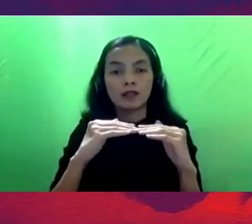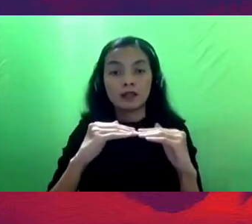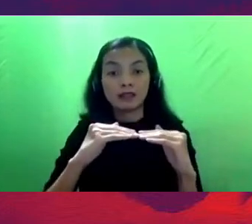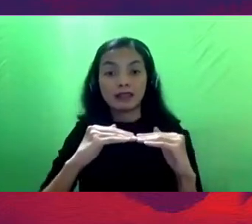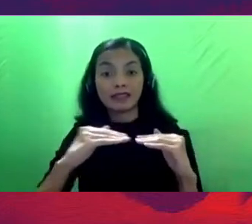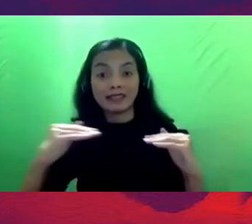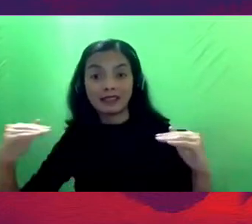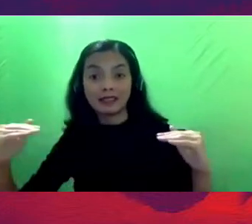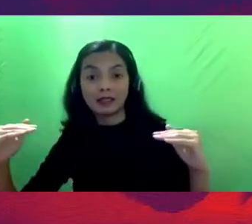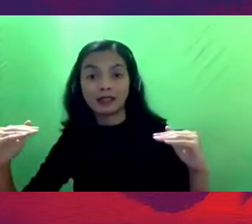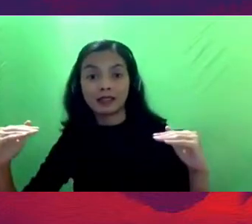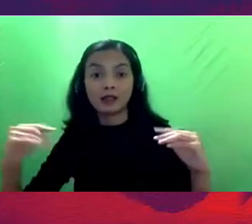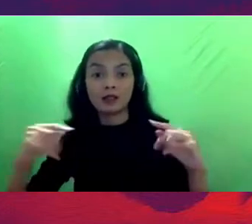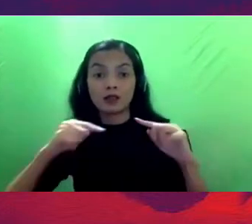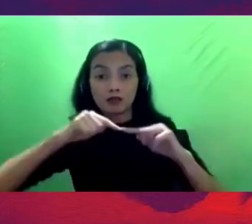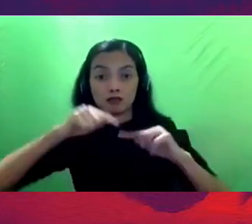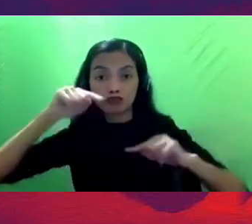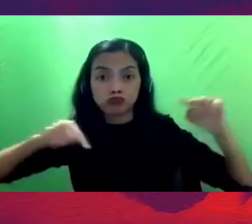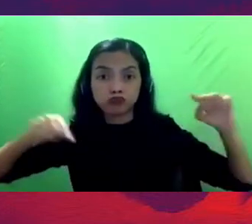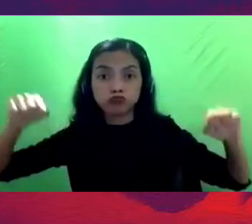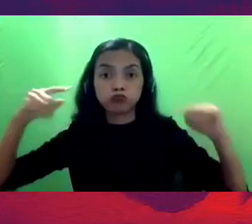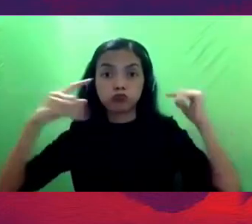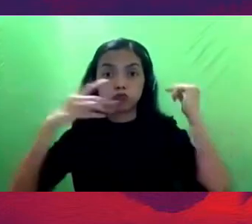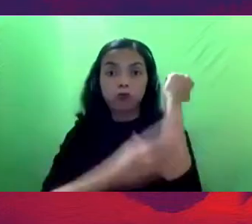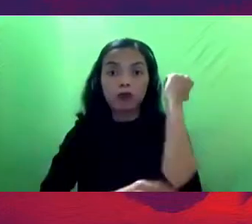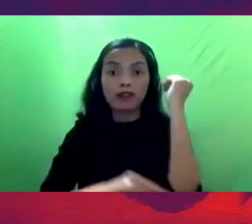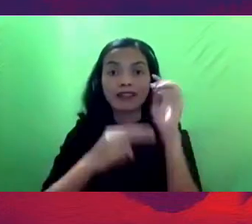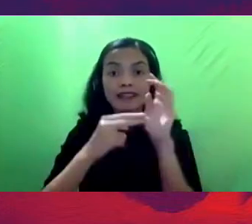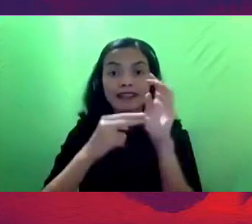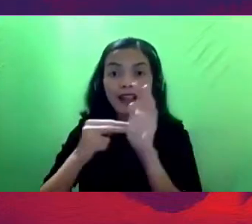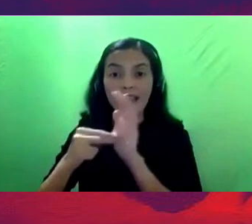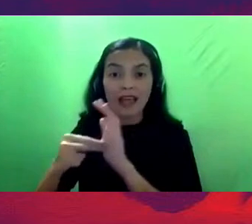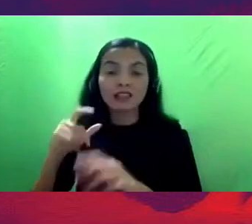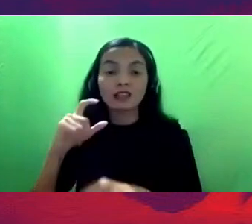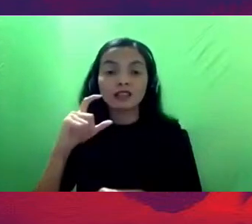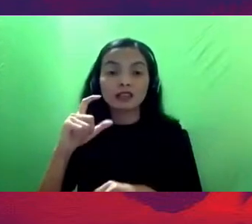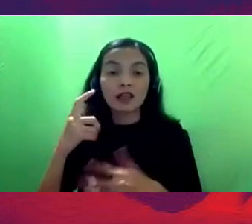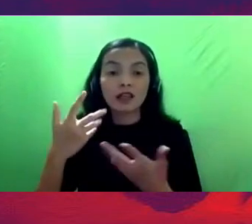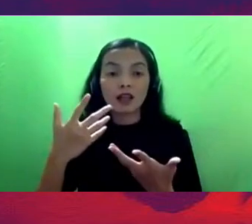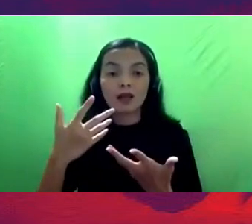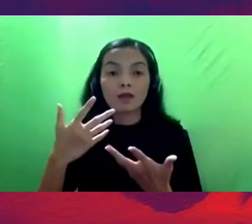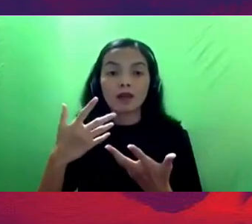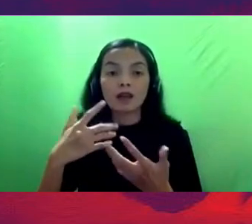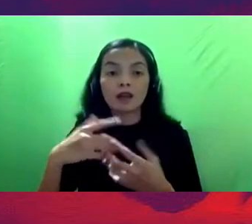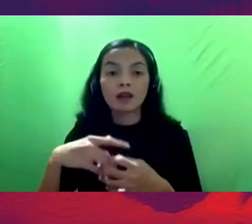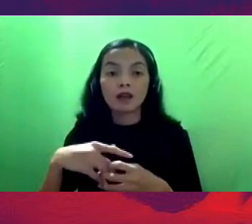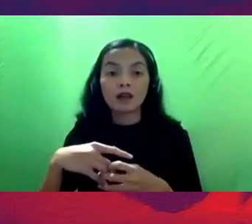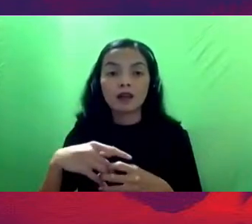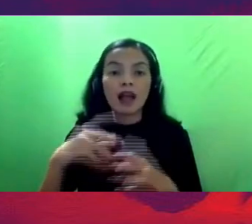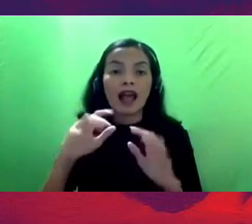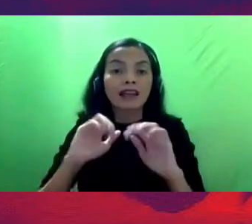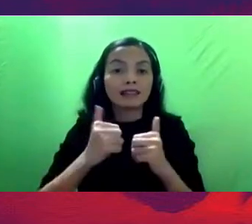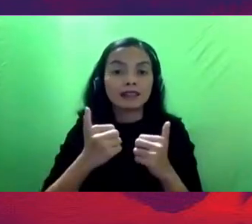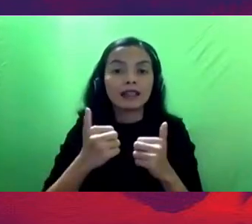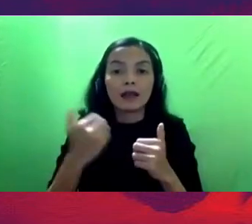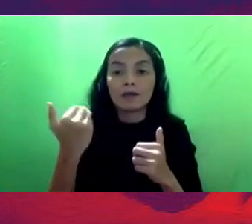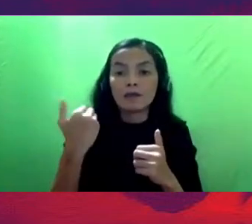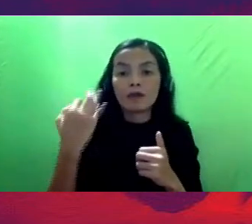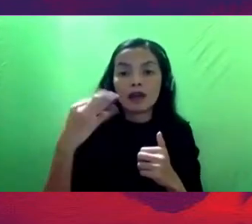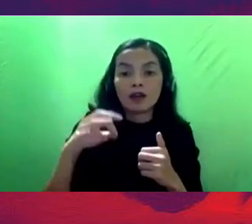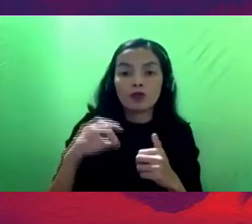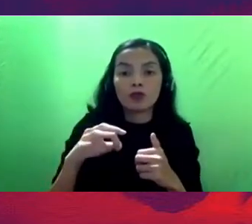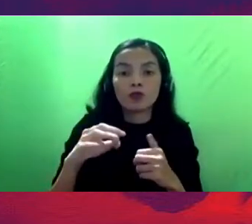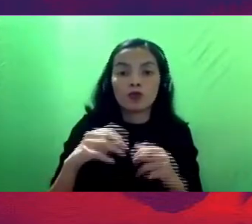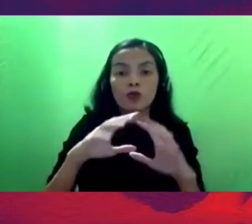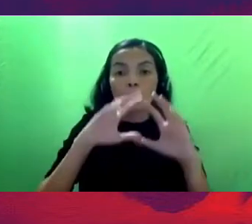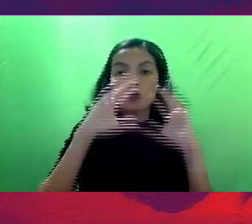the multidimensional poverty value using the most recently published results from the Global